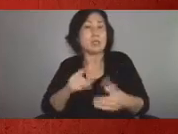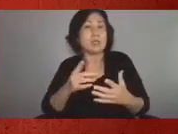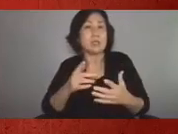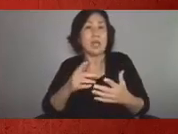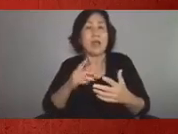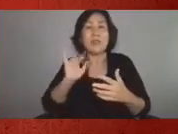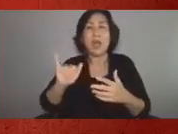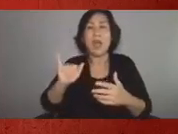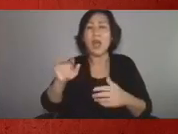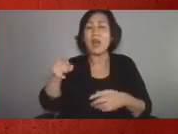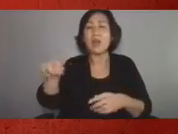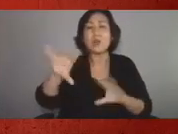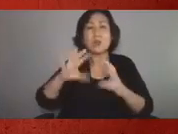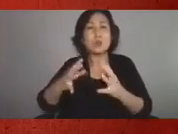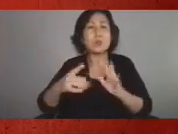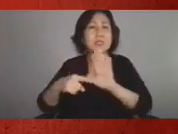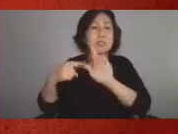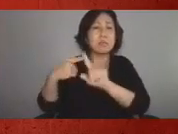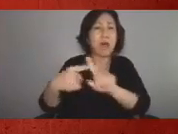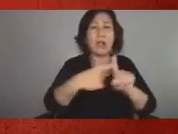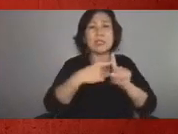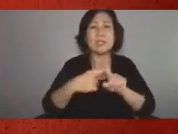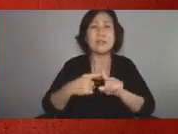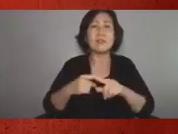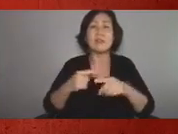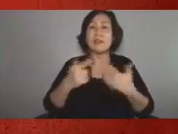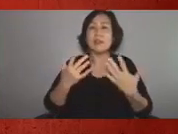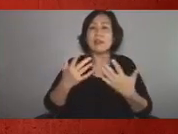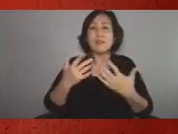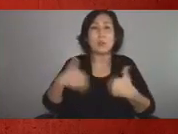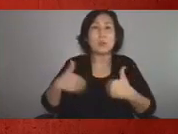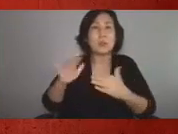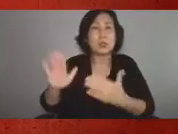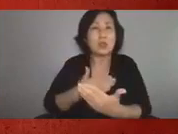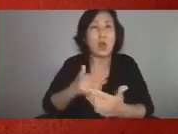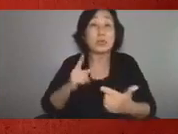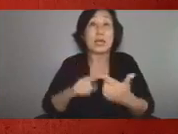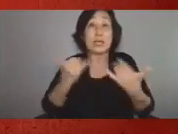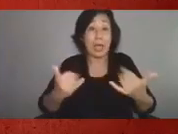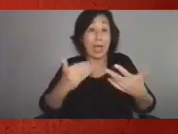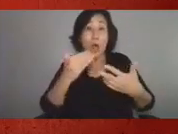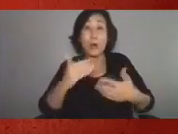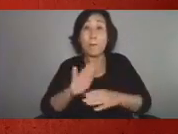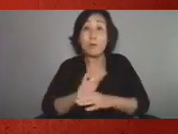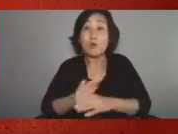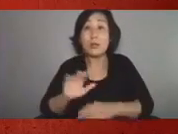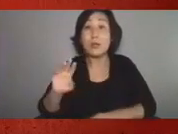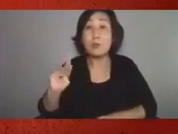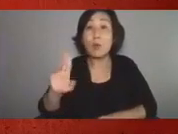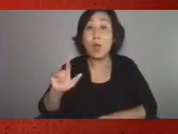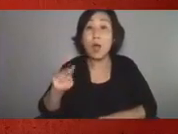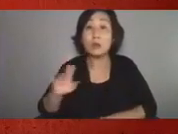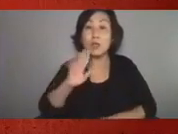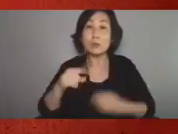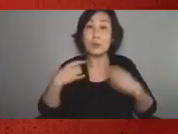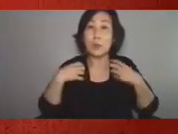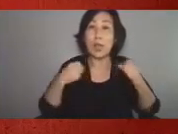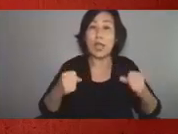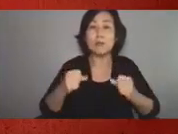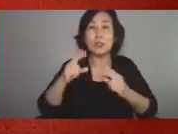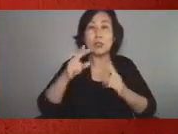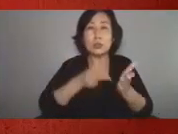of positivity. And now here comes this movie, you know, which talks about family and bravery and truth and honor and all of